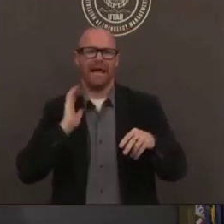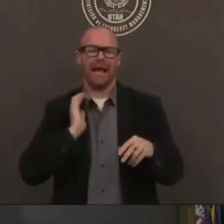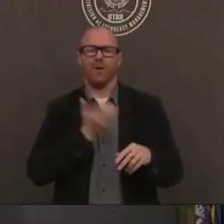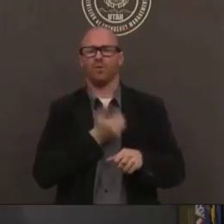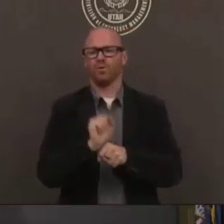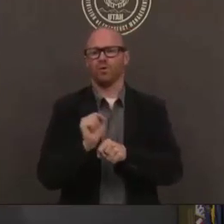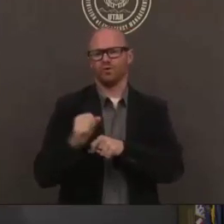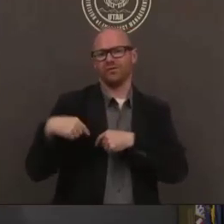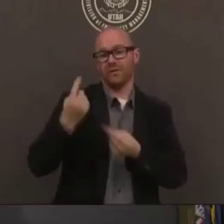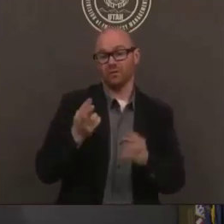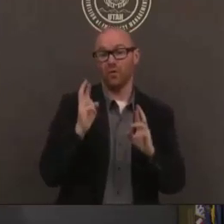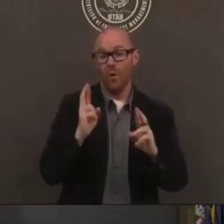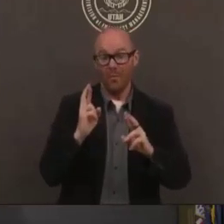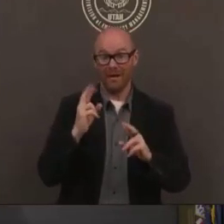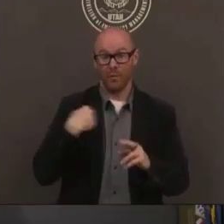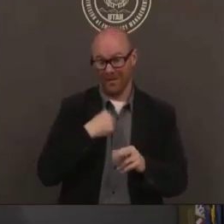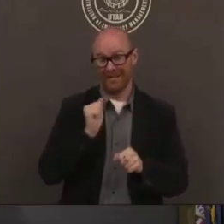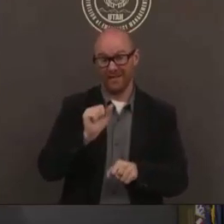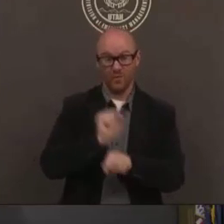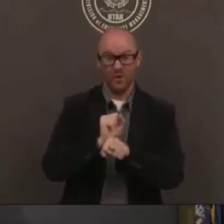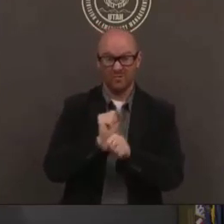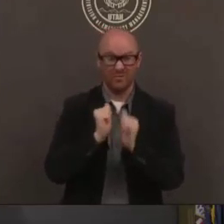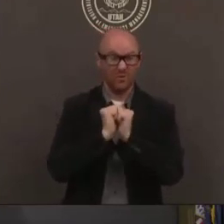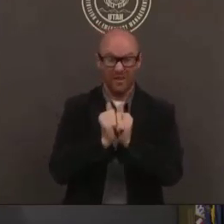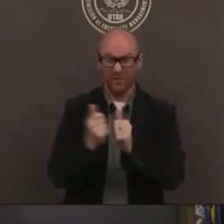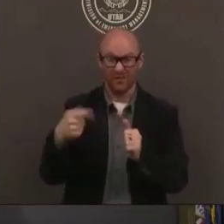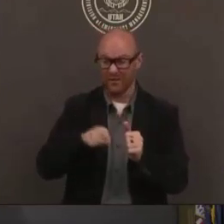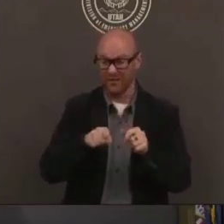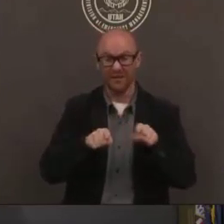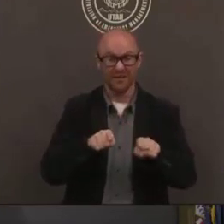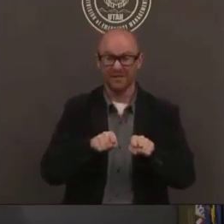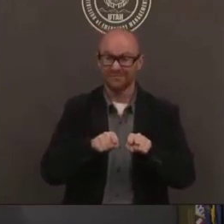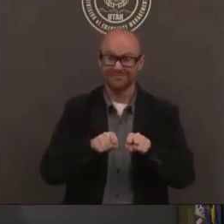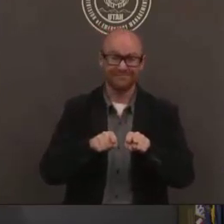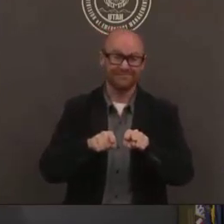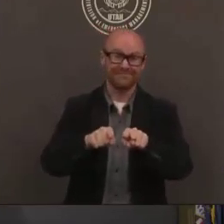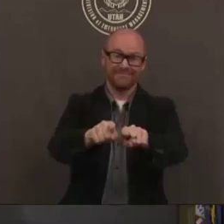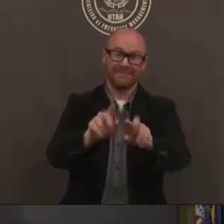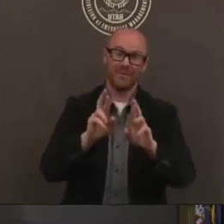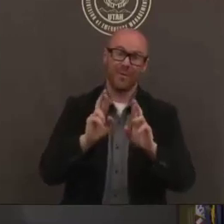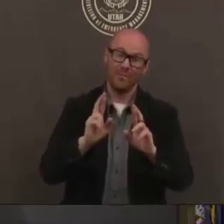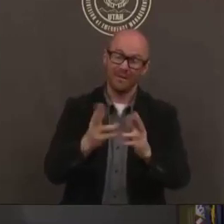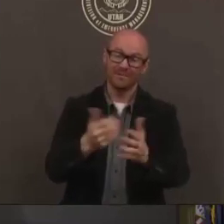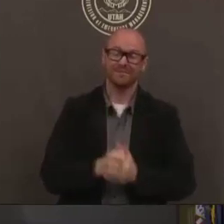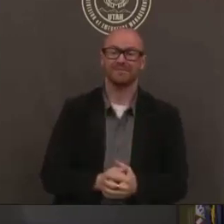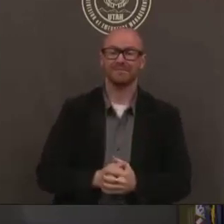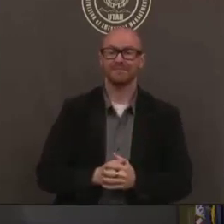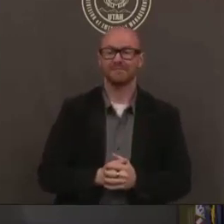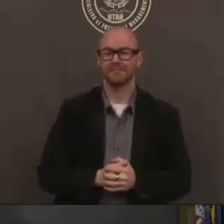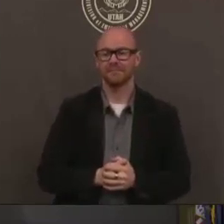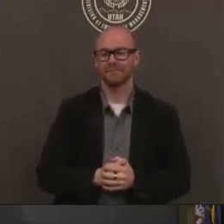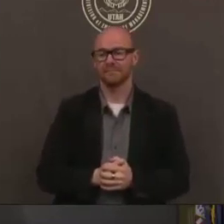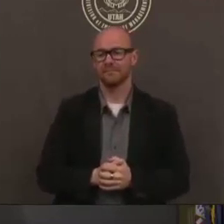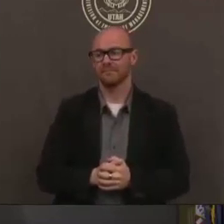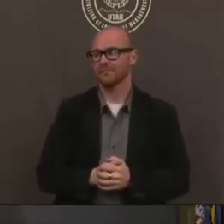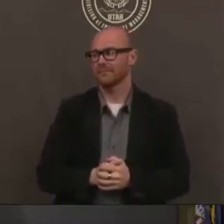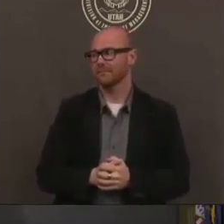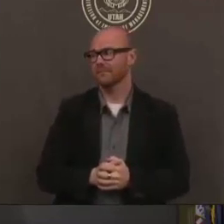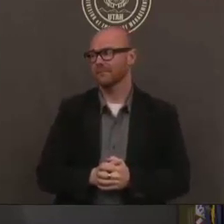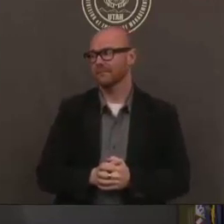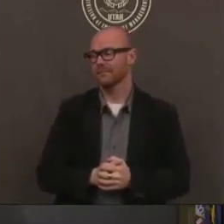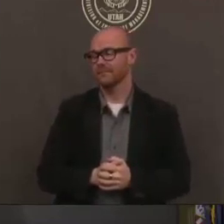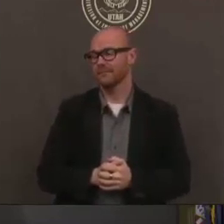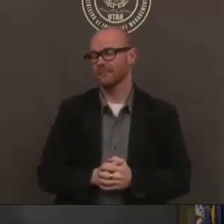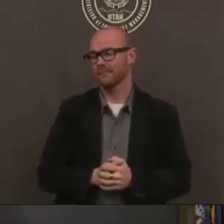of as well, we can come out more quickly than we would have otherwise. So we're understanding then that within the